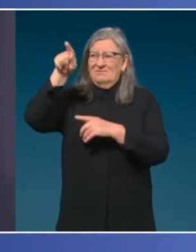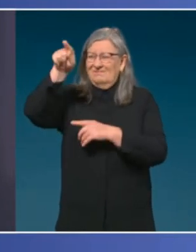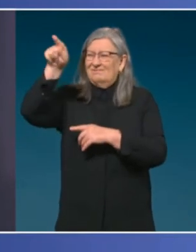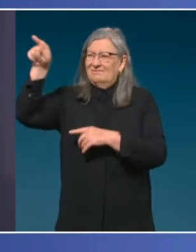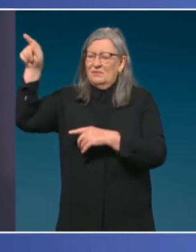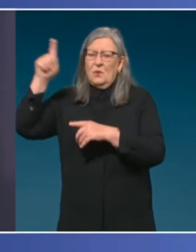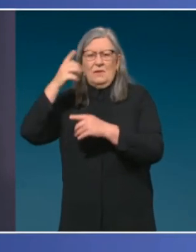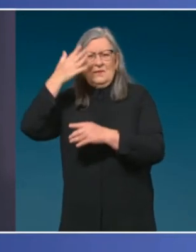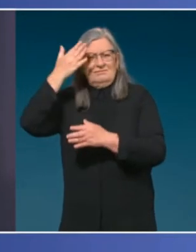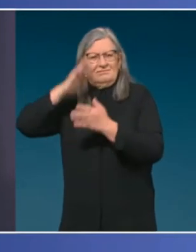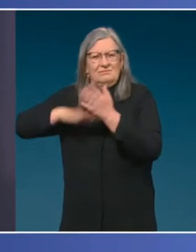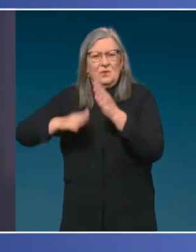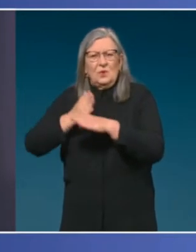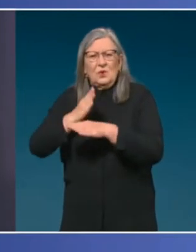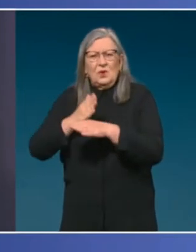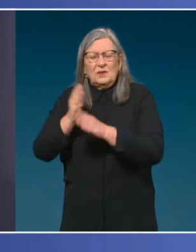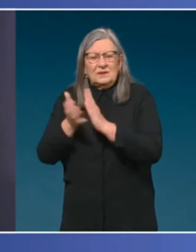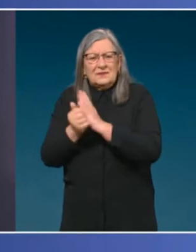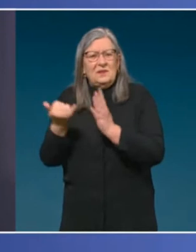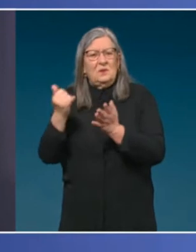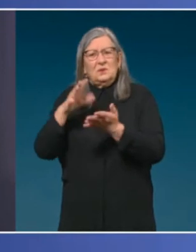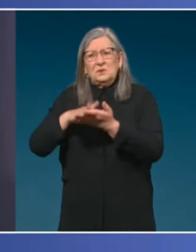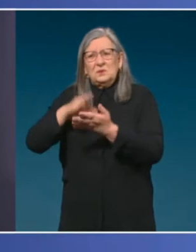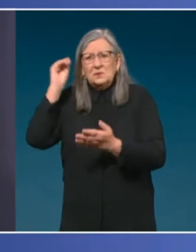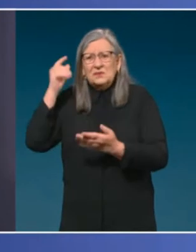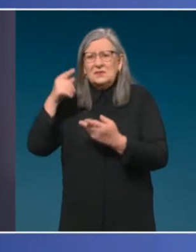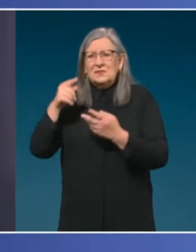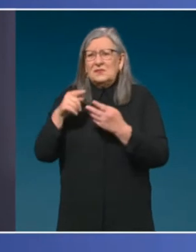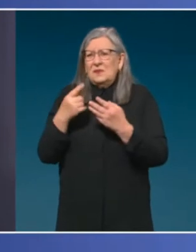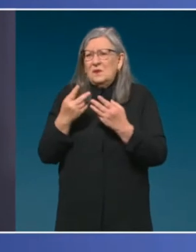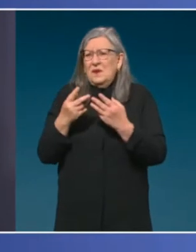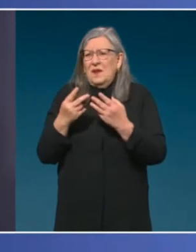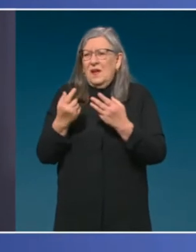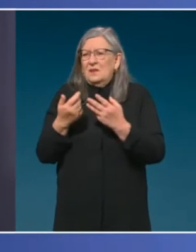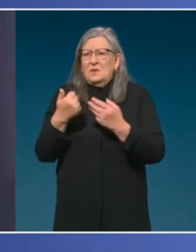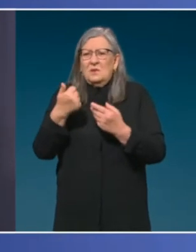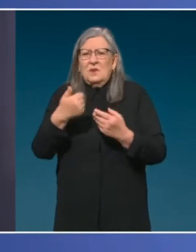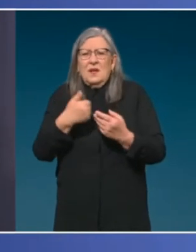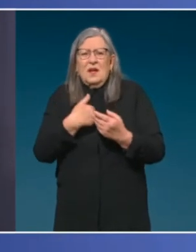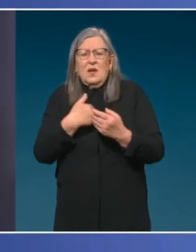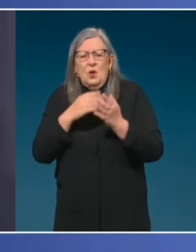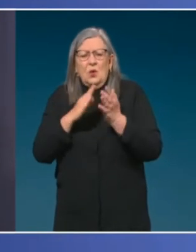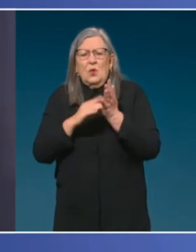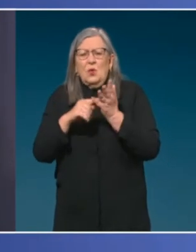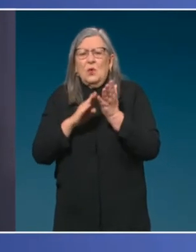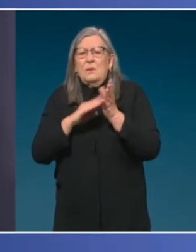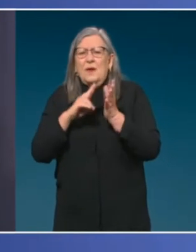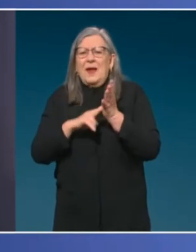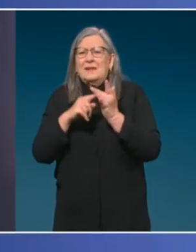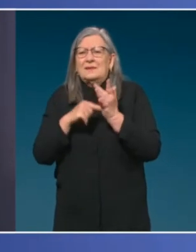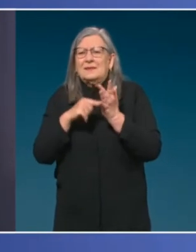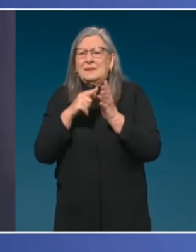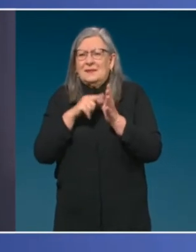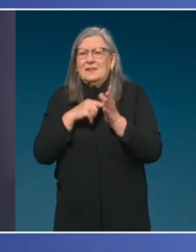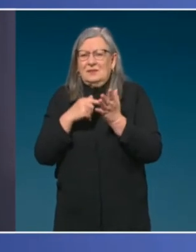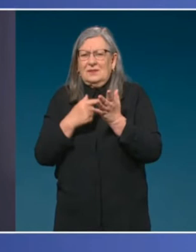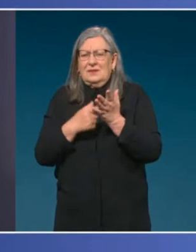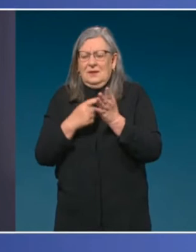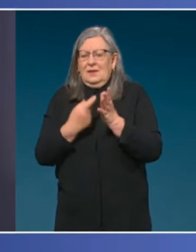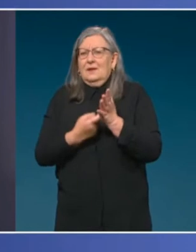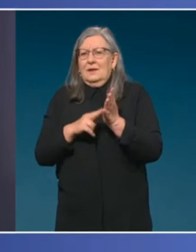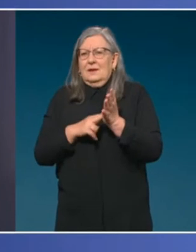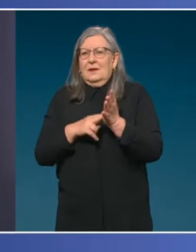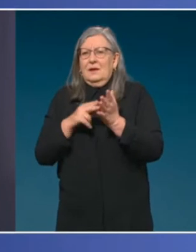international students, humanitarian and refugee visa holders, will now be,